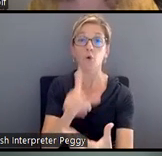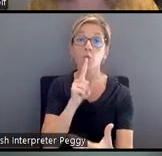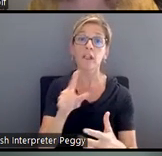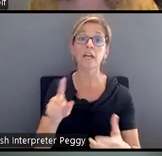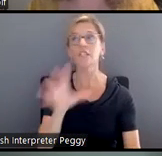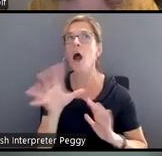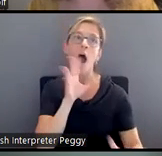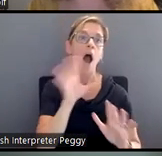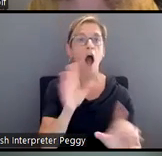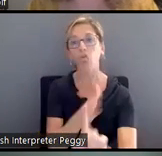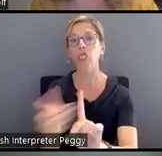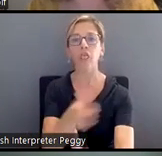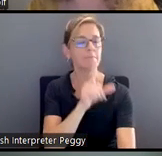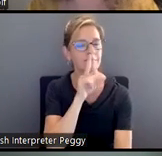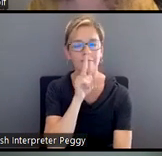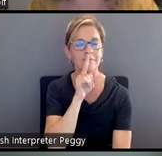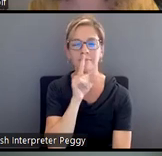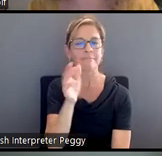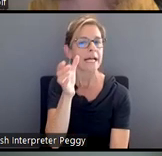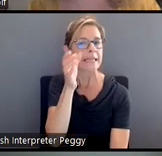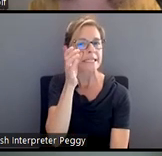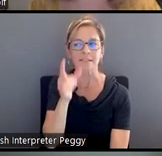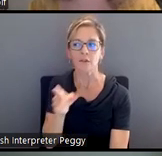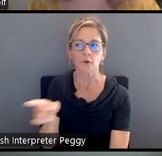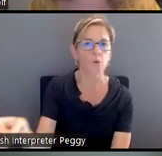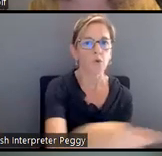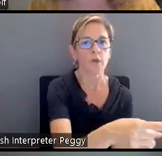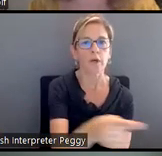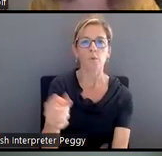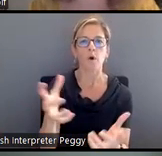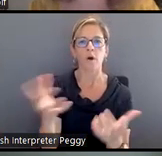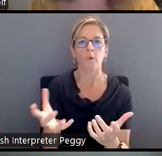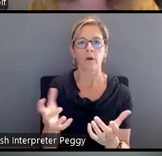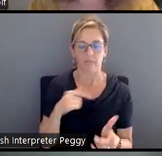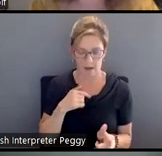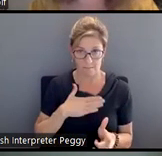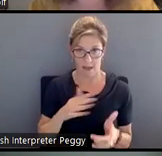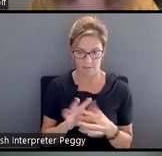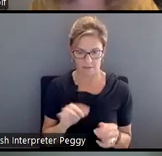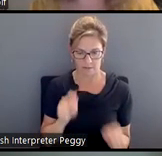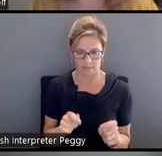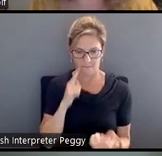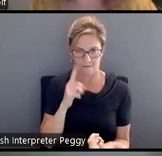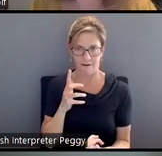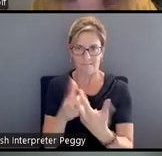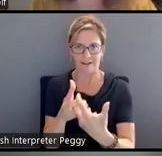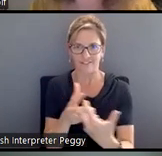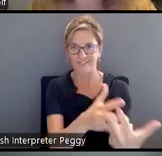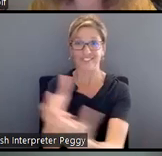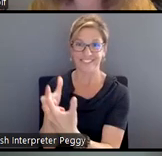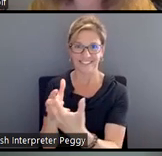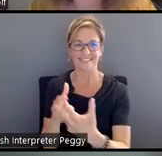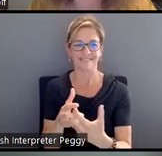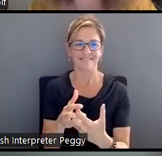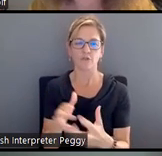talking. It's not having to know all the features of what it is that you're providing. It's knowing what is your